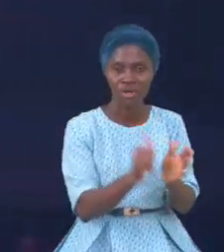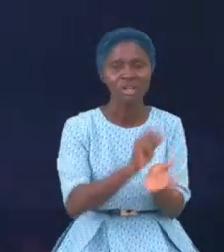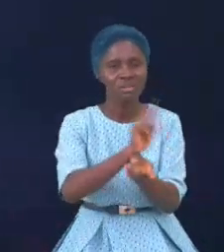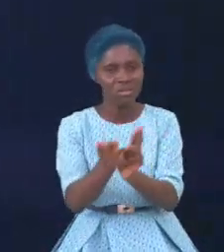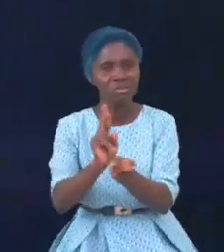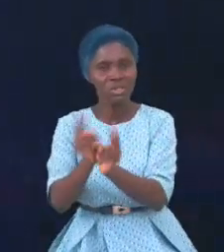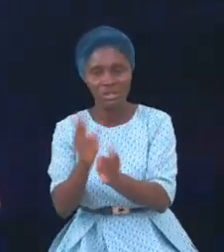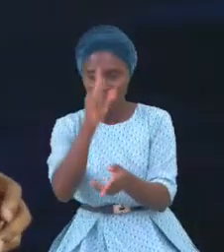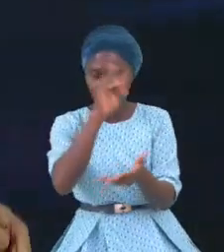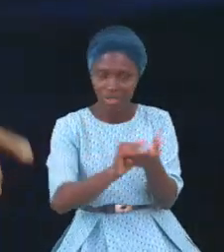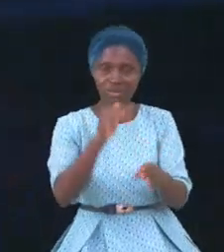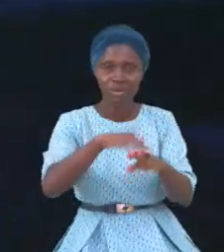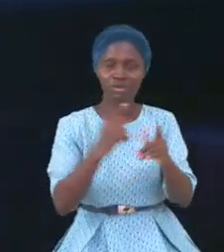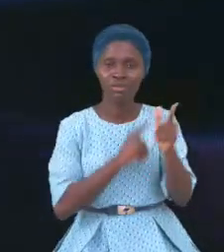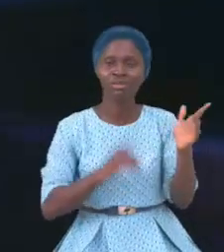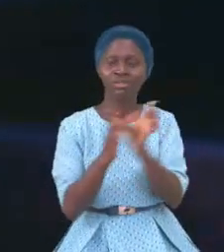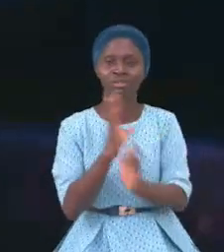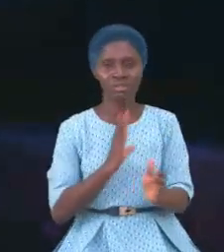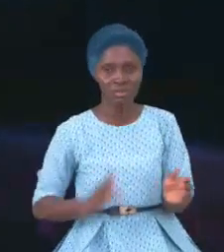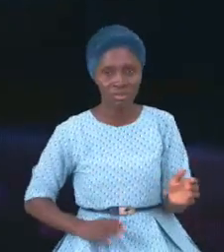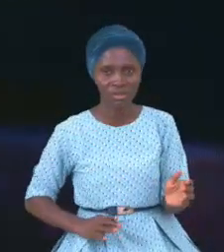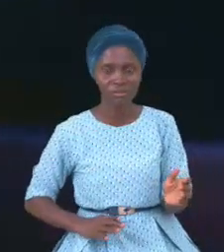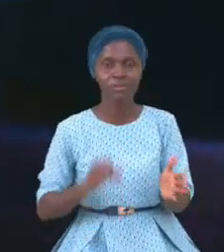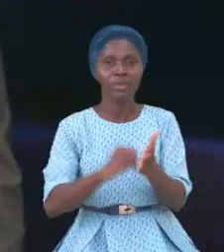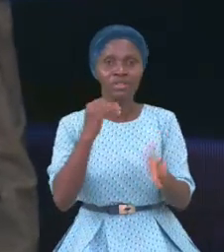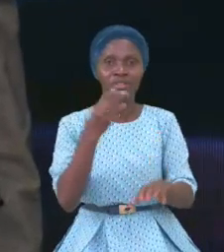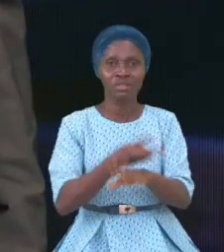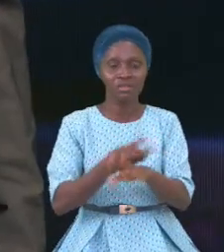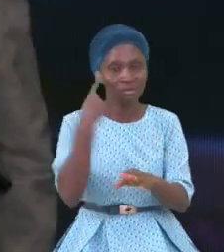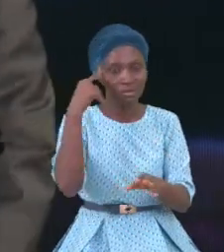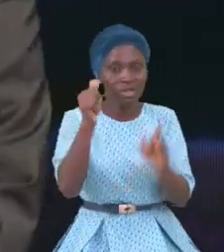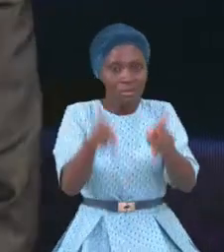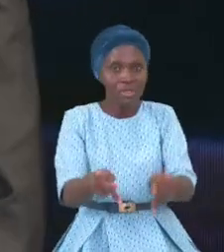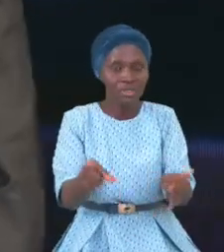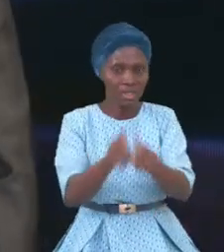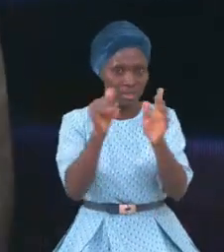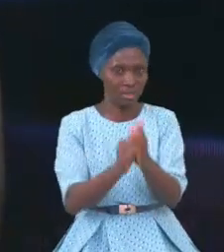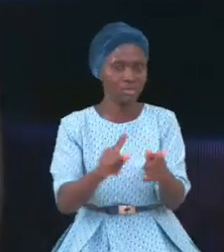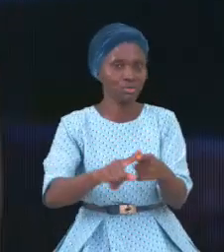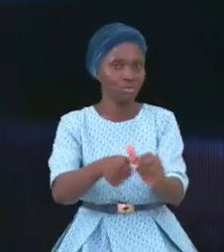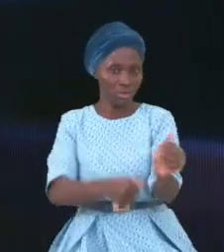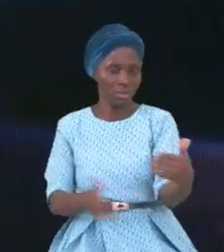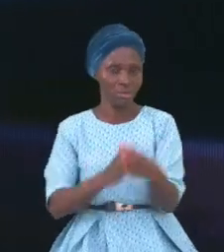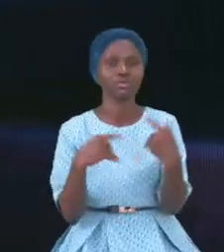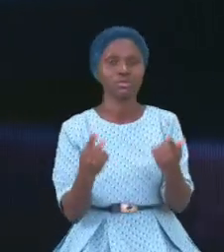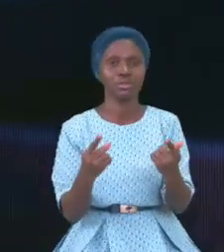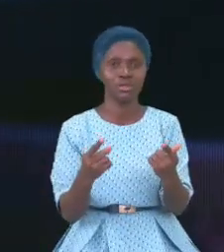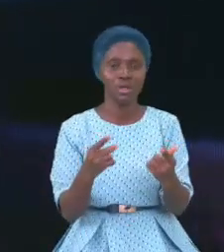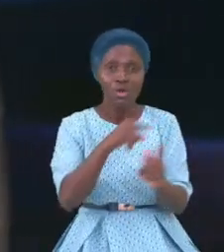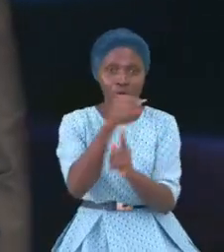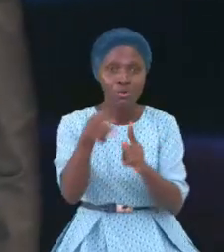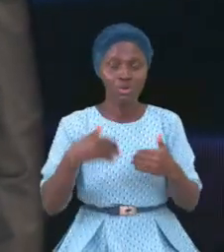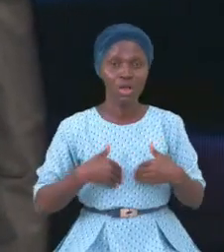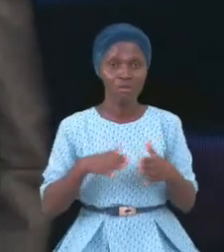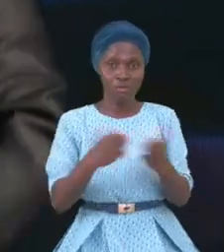believe on the Lord Jesus Christ. It's difficult for a person like that to backslide. When you have opened your mouth and you have